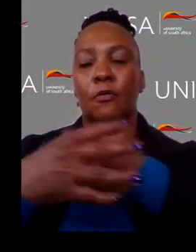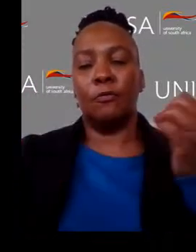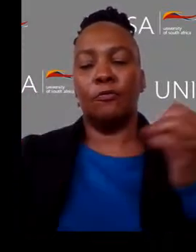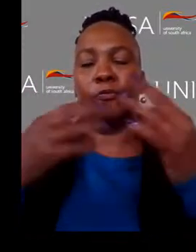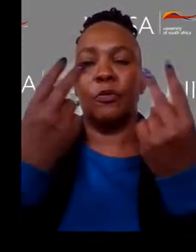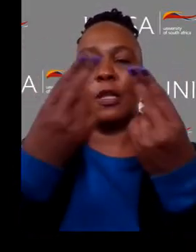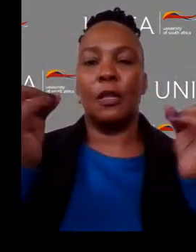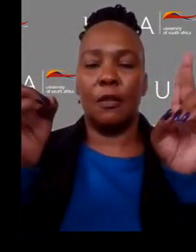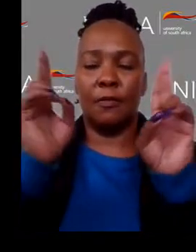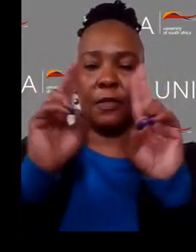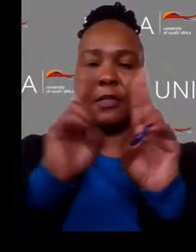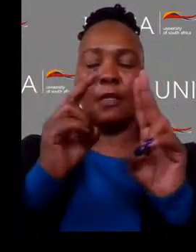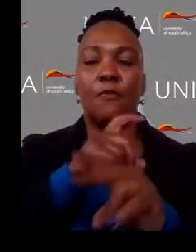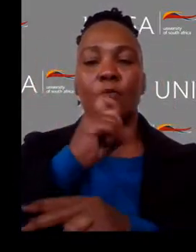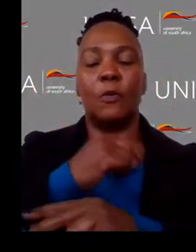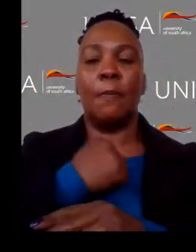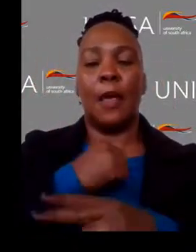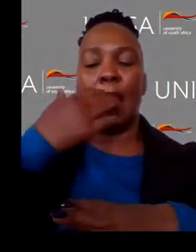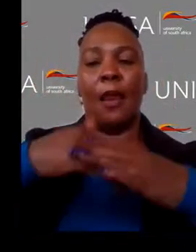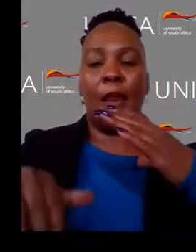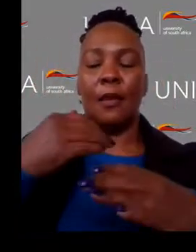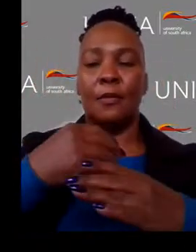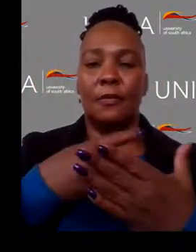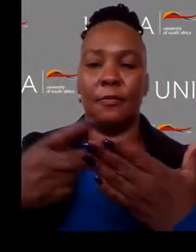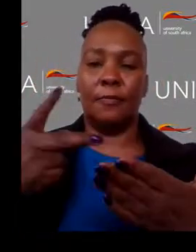use your MyLife email address.